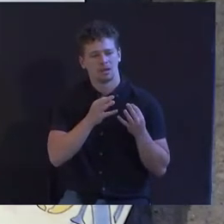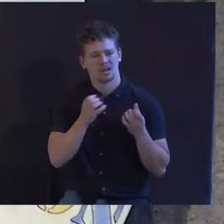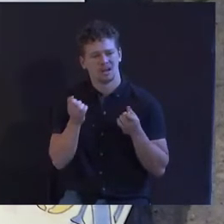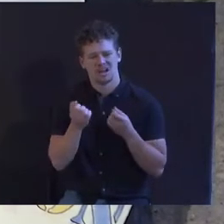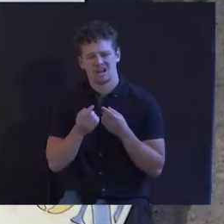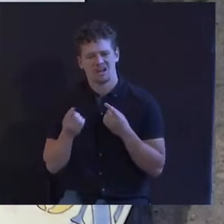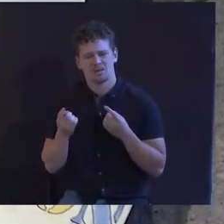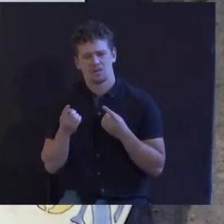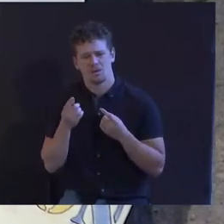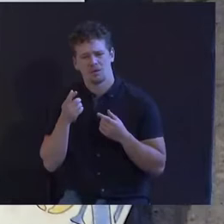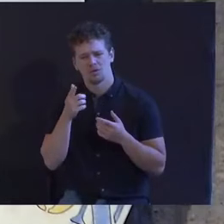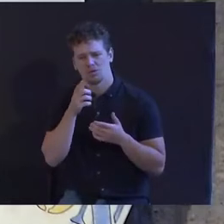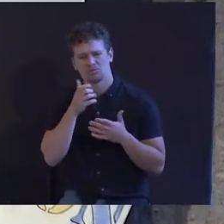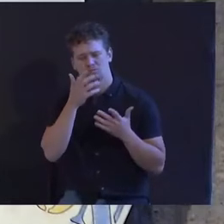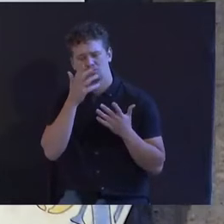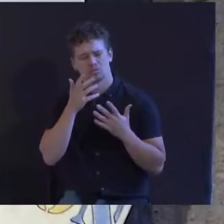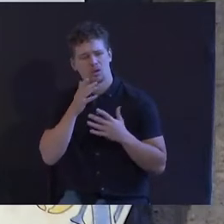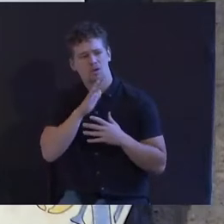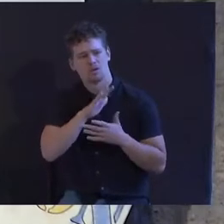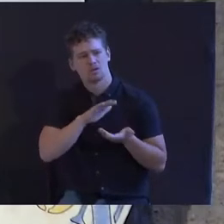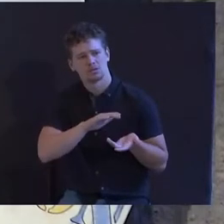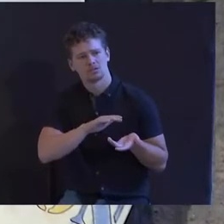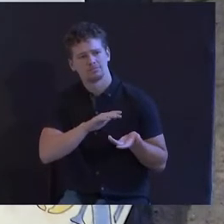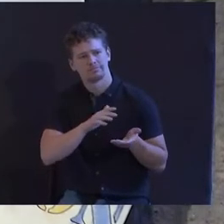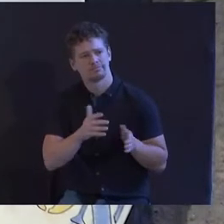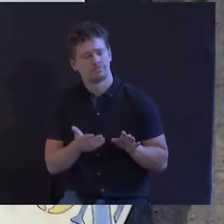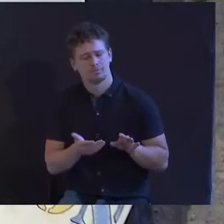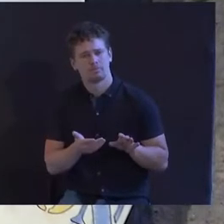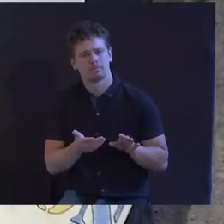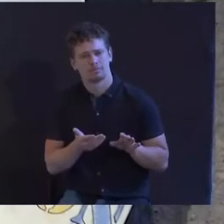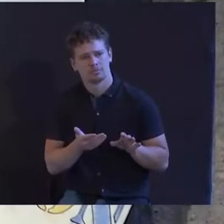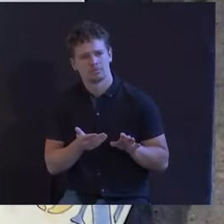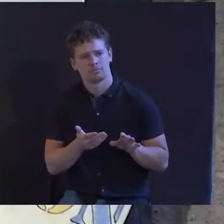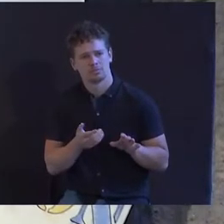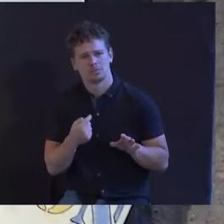We give thanks for the legacy of love that she has left.